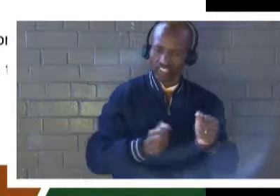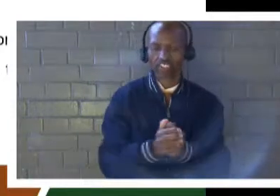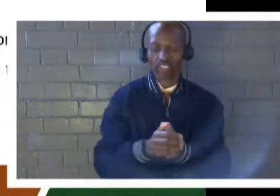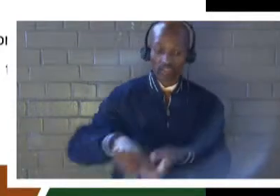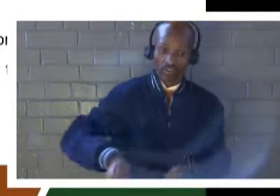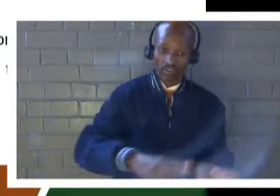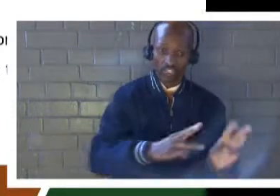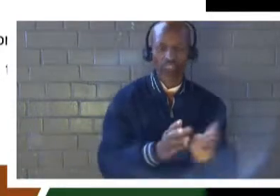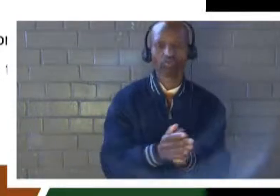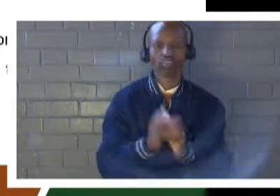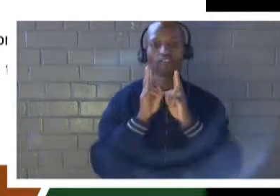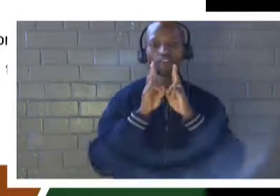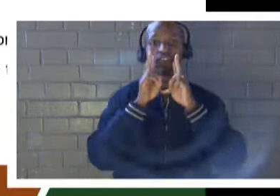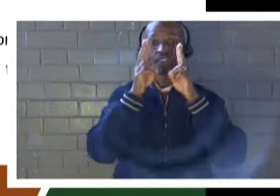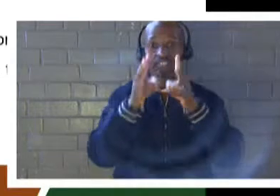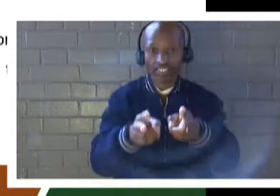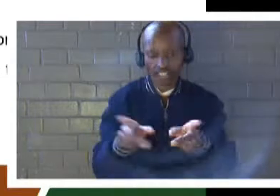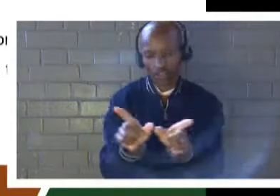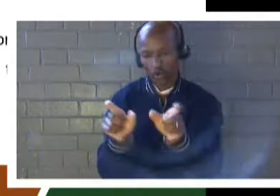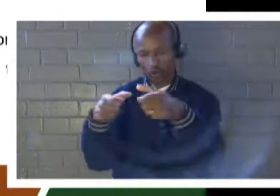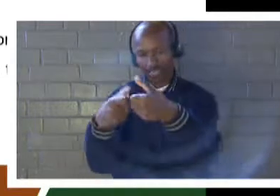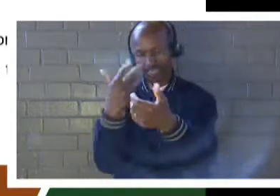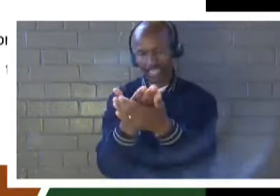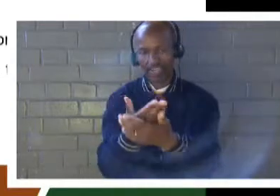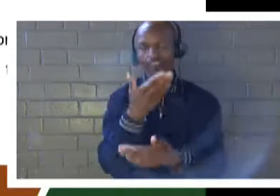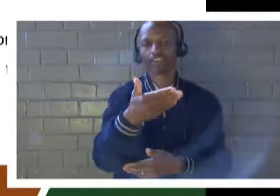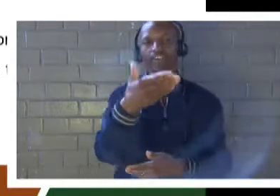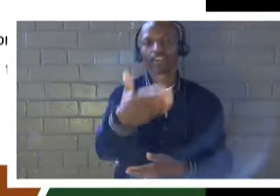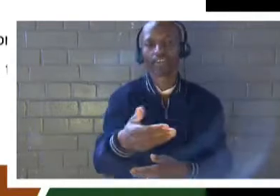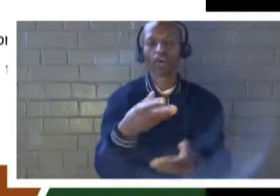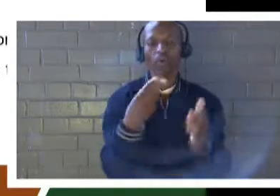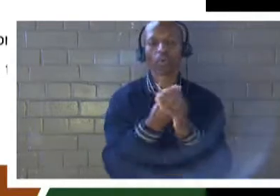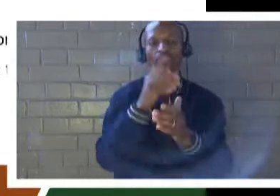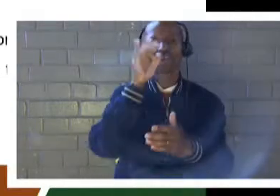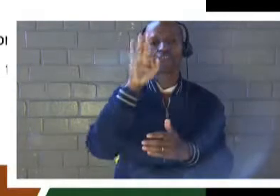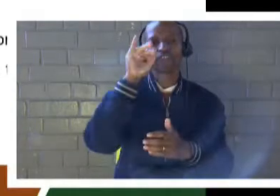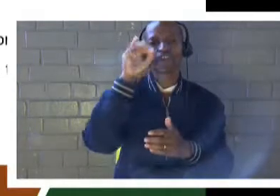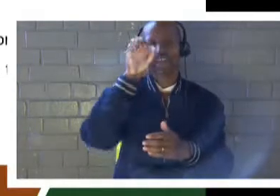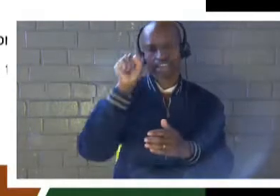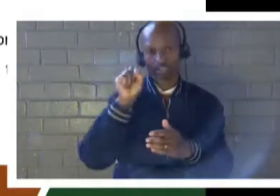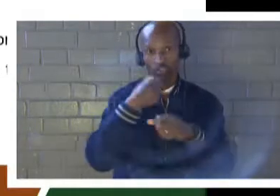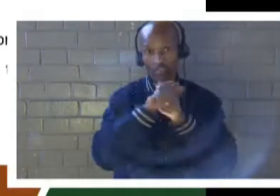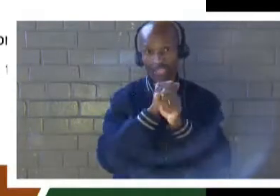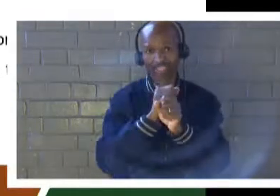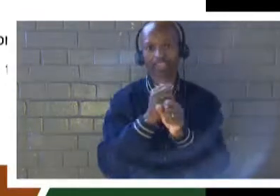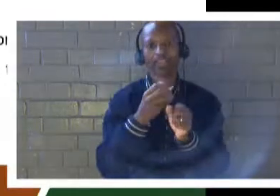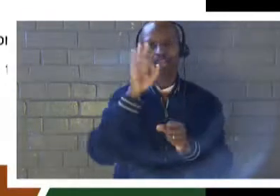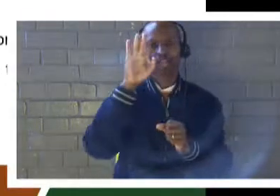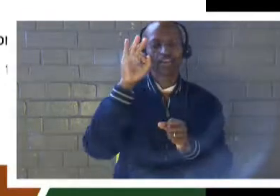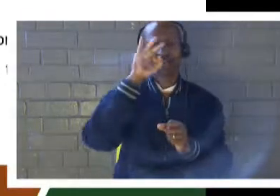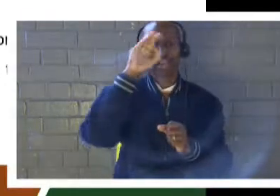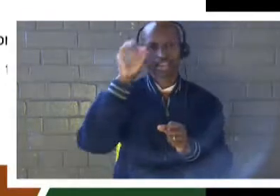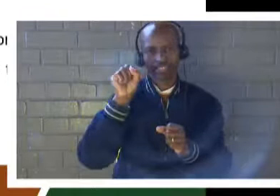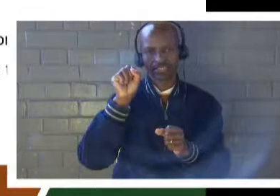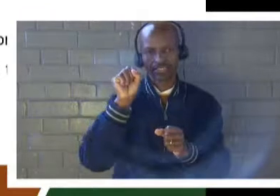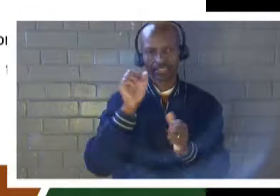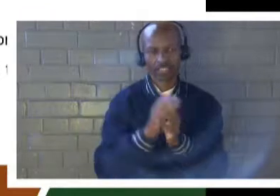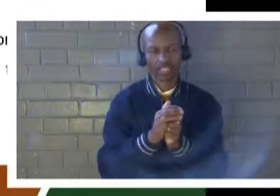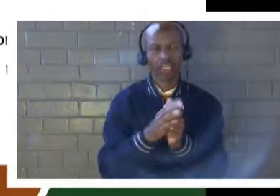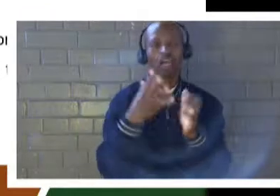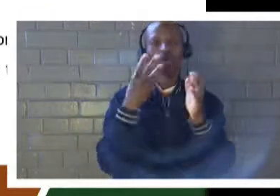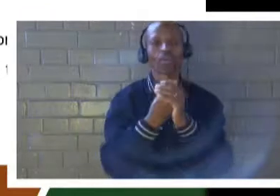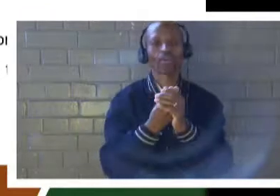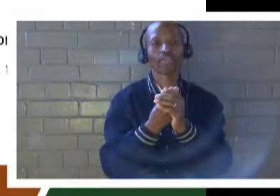visits. The committee can further, through the FIS, enhances the FIS